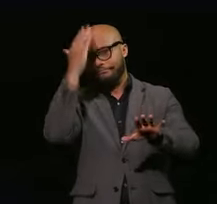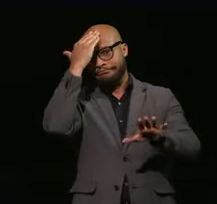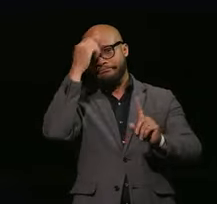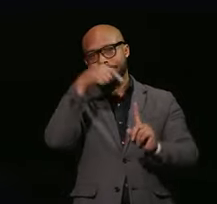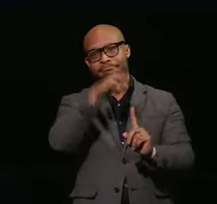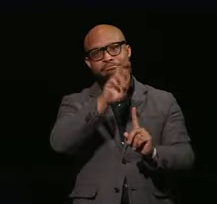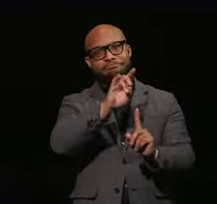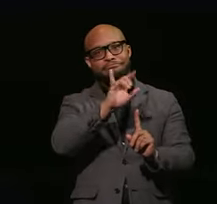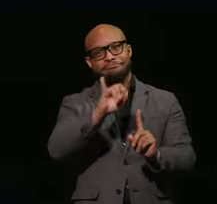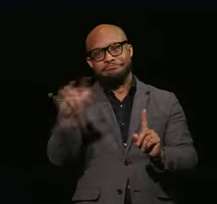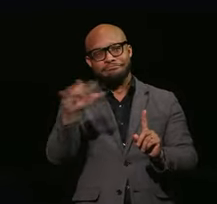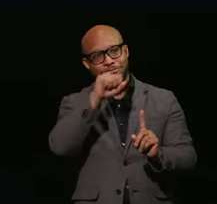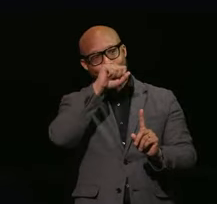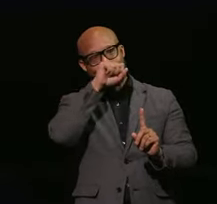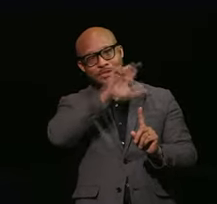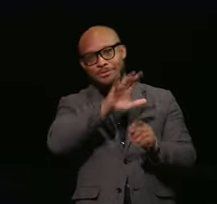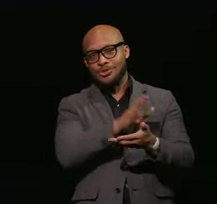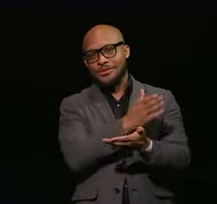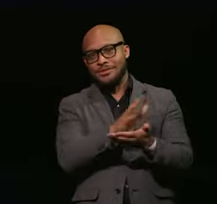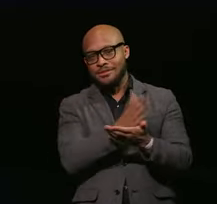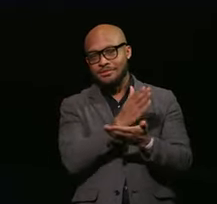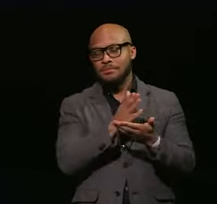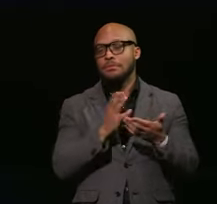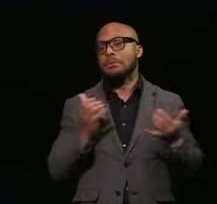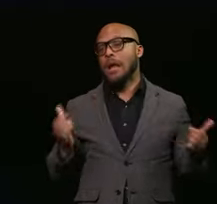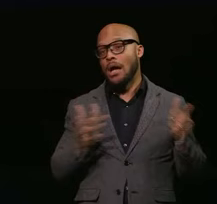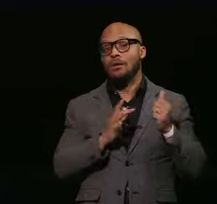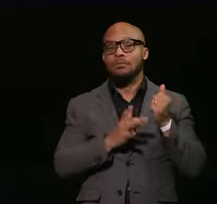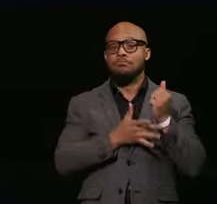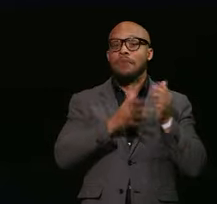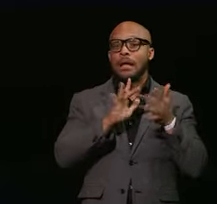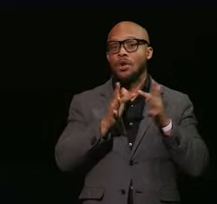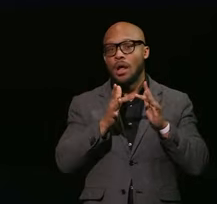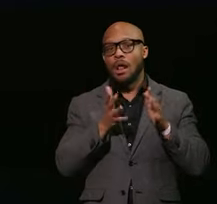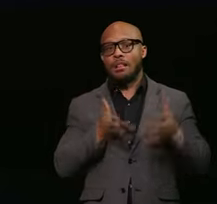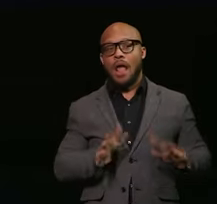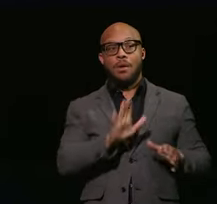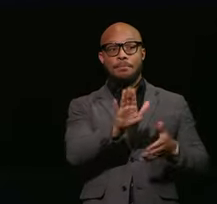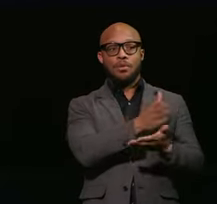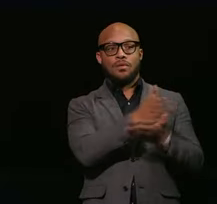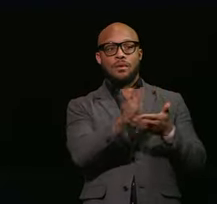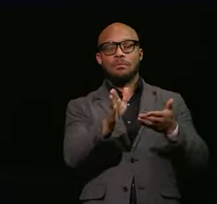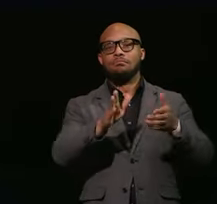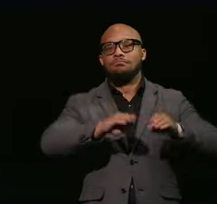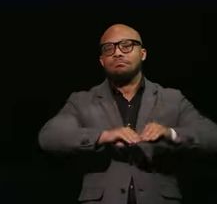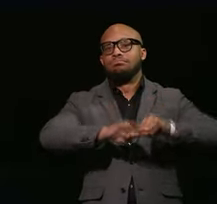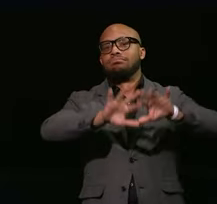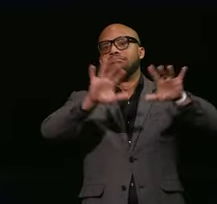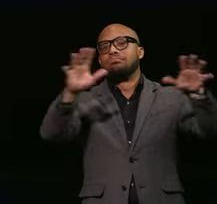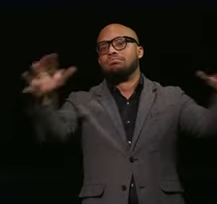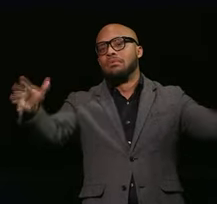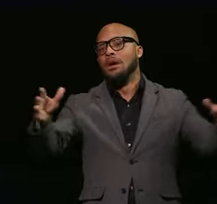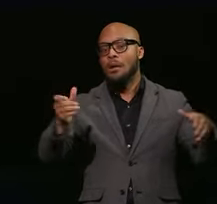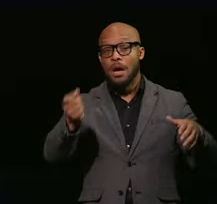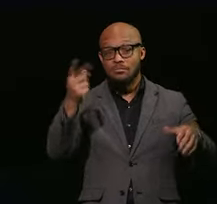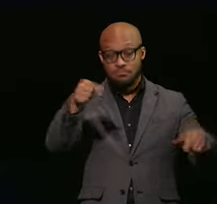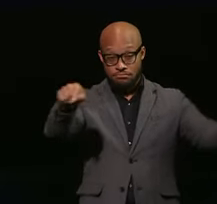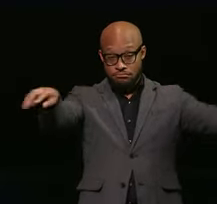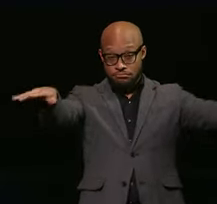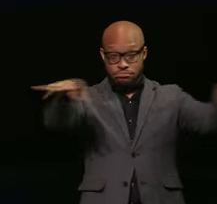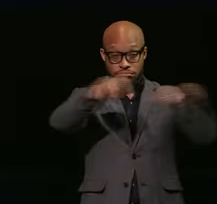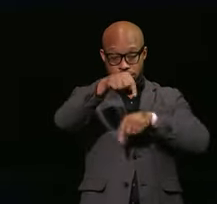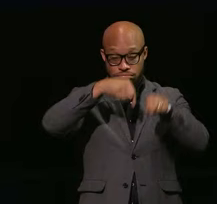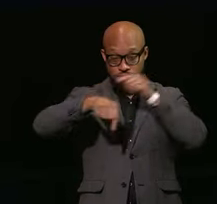has traveled a bit. But given that fact that this is not a figure well known outside of the country or the